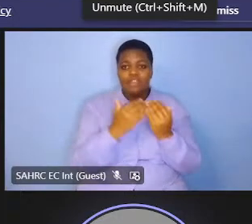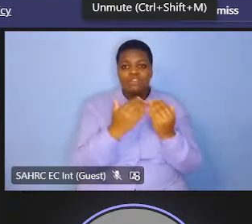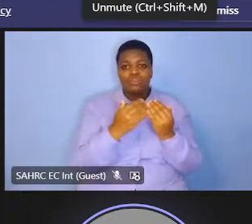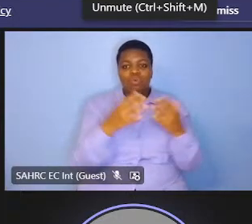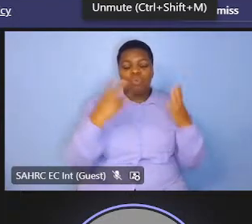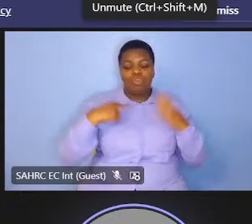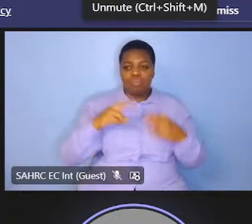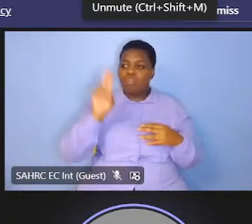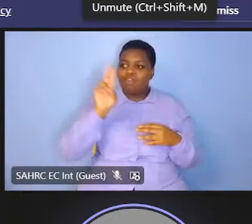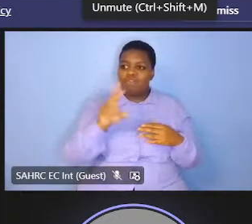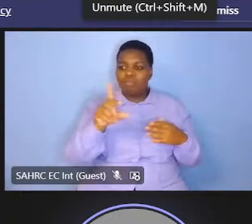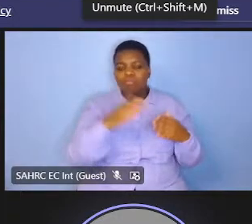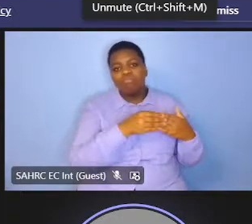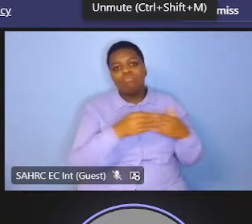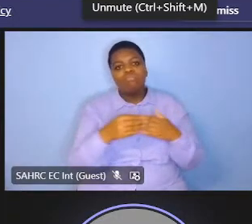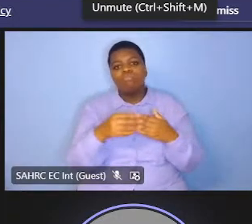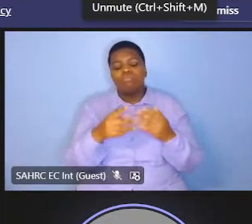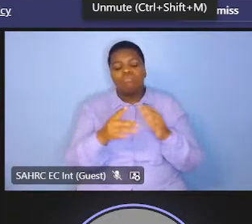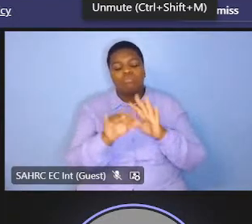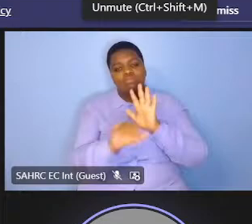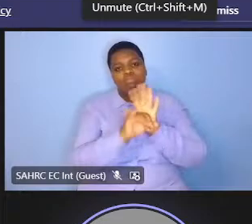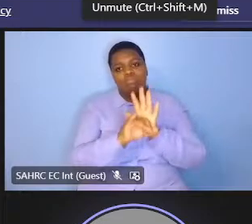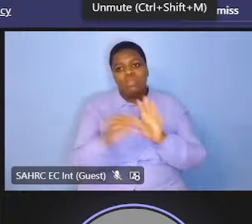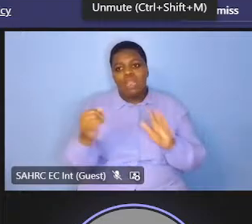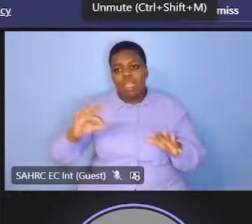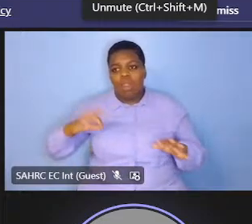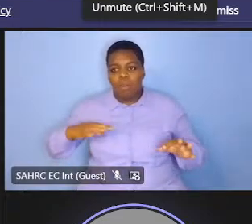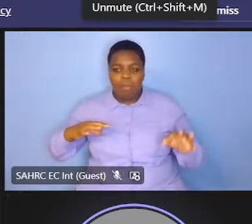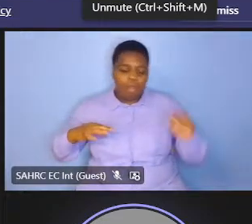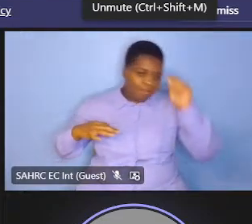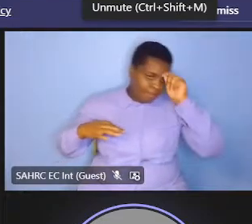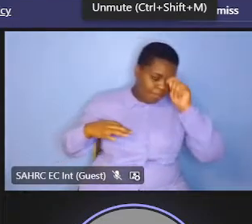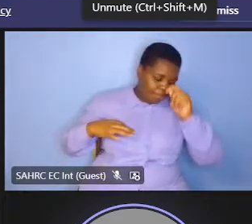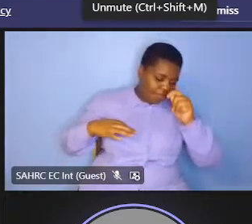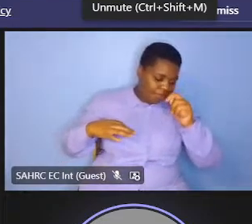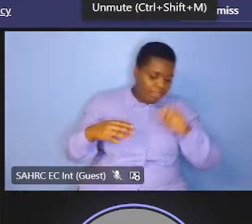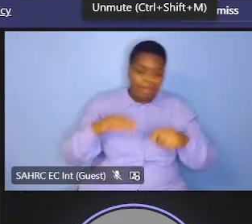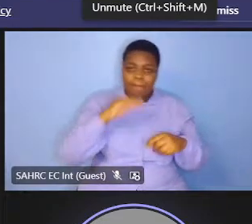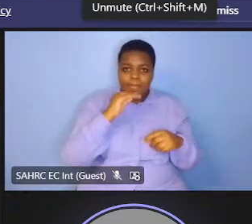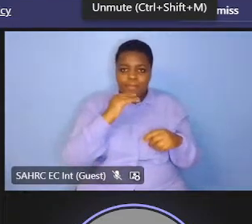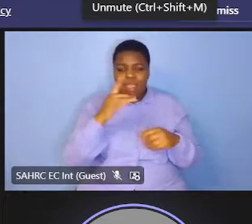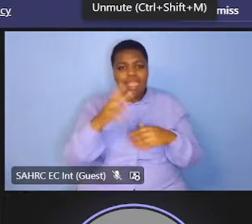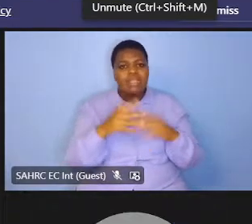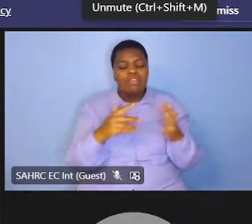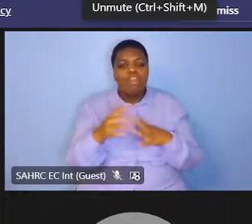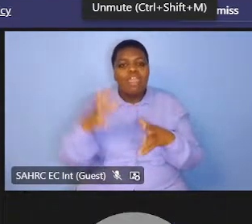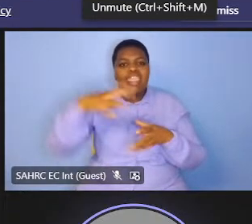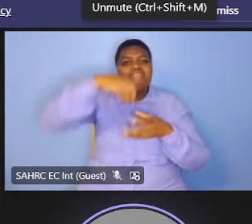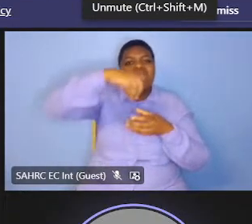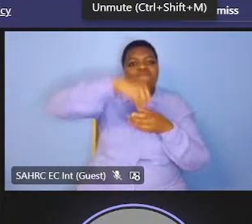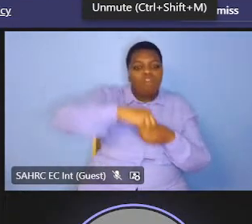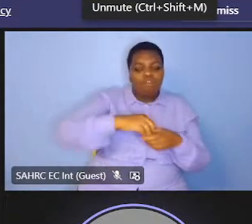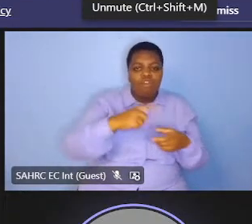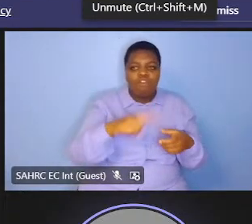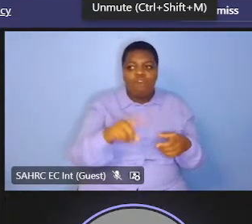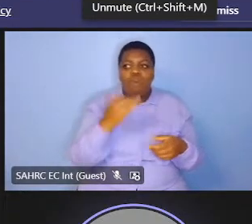is defined in terms of boys and girls. It does not cater for